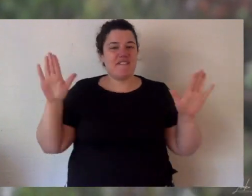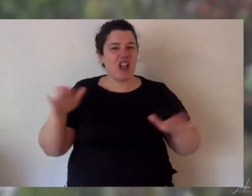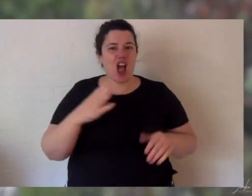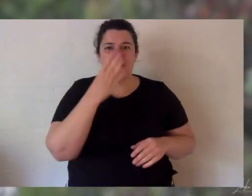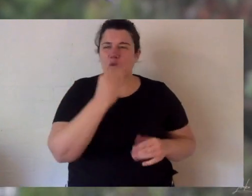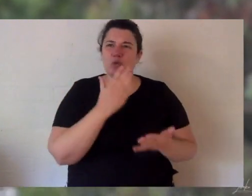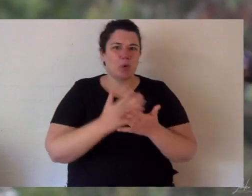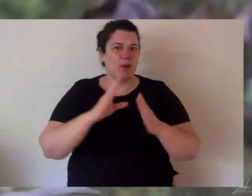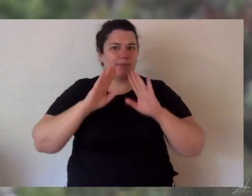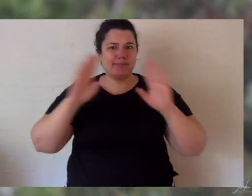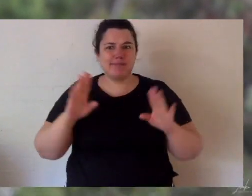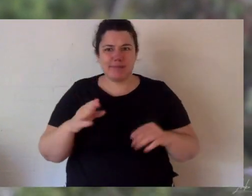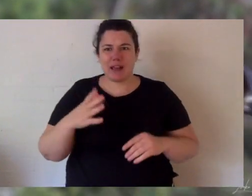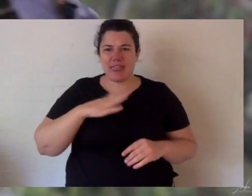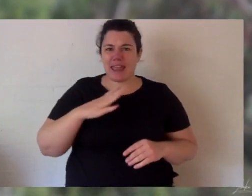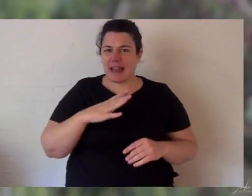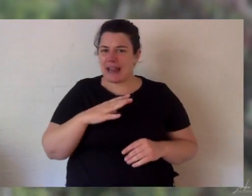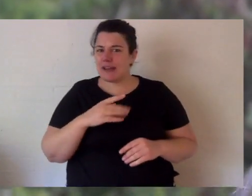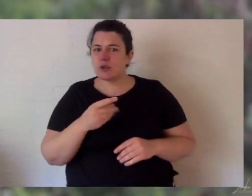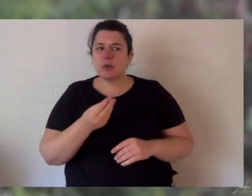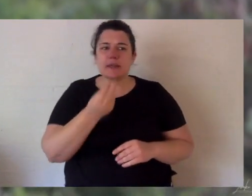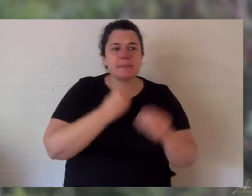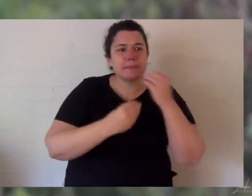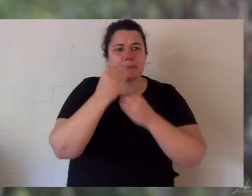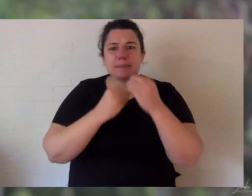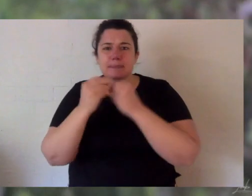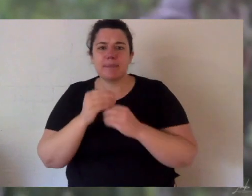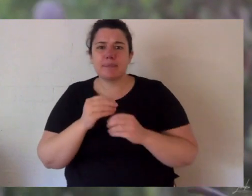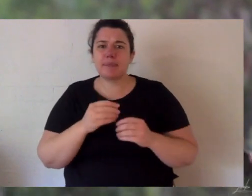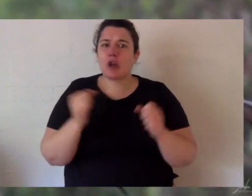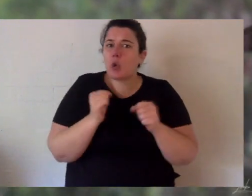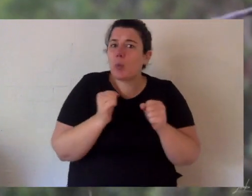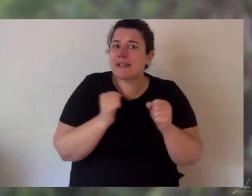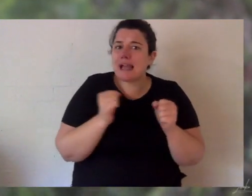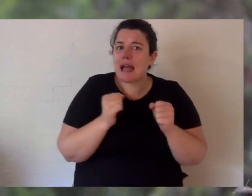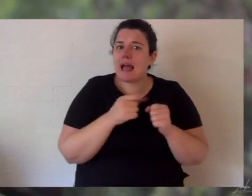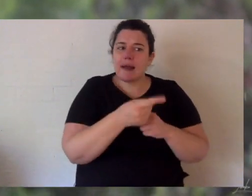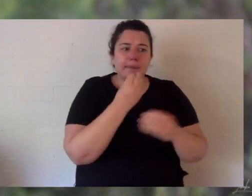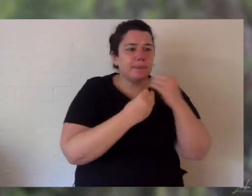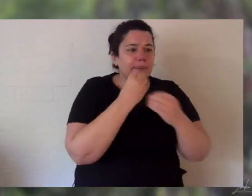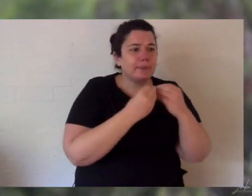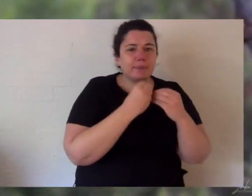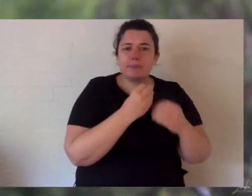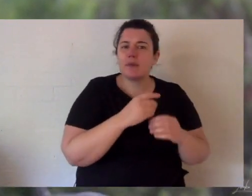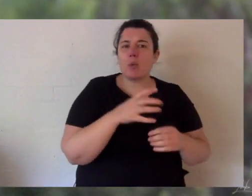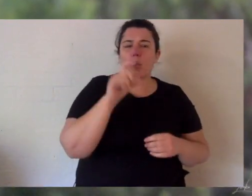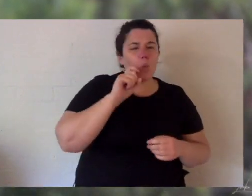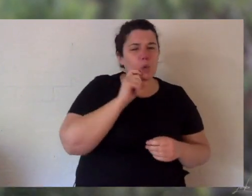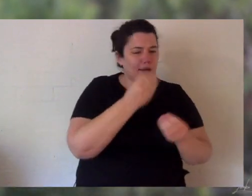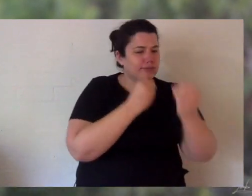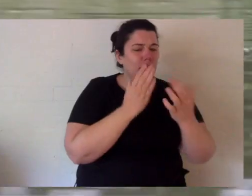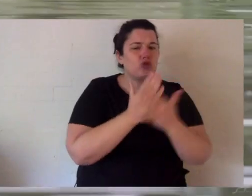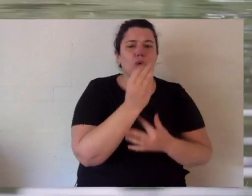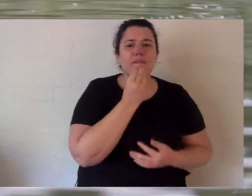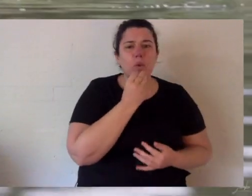do quite an incredible spectacle. They need to drink at particular times of year. Throughout the cooler months, they can get all of their moisture from the food they